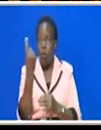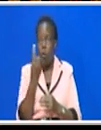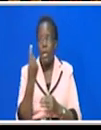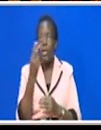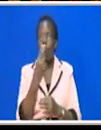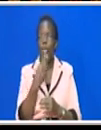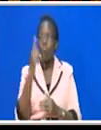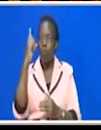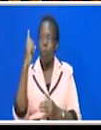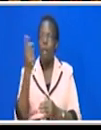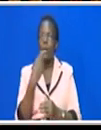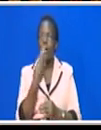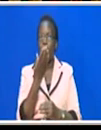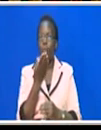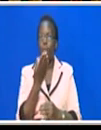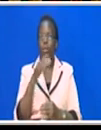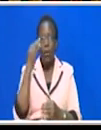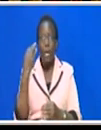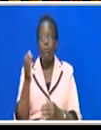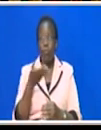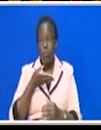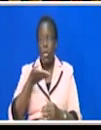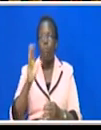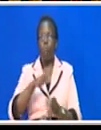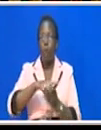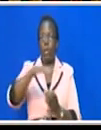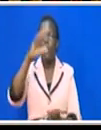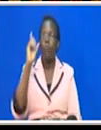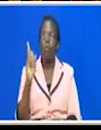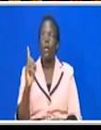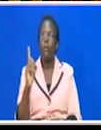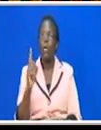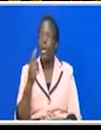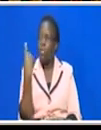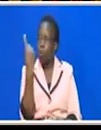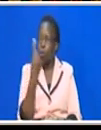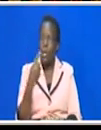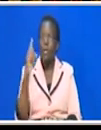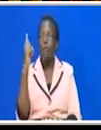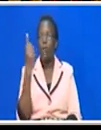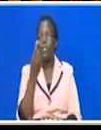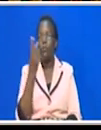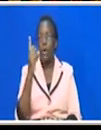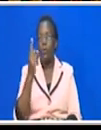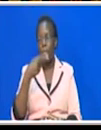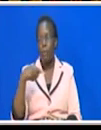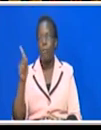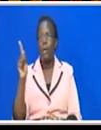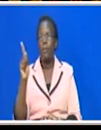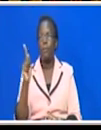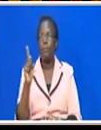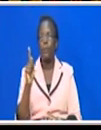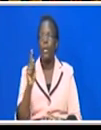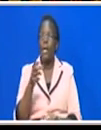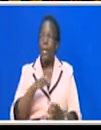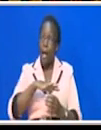answer. So if you provide more than one, it is only the first one that will be marked. The rest